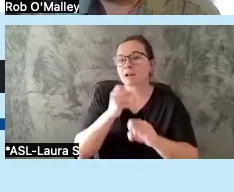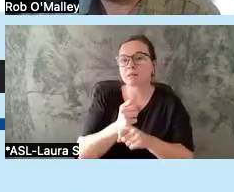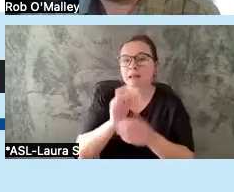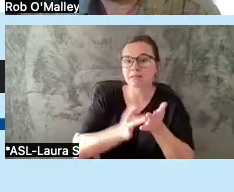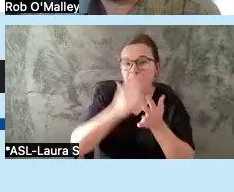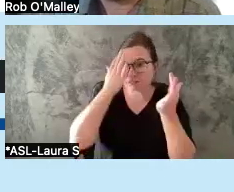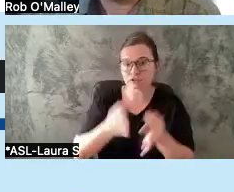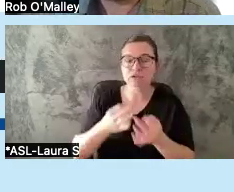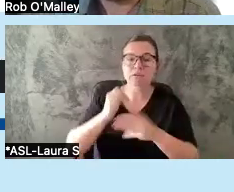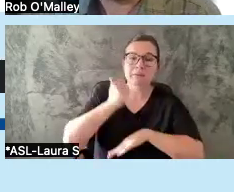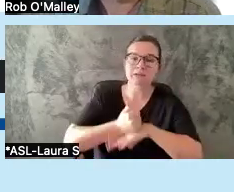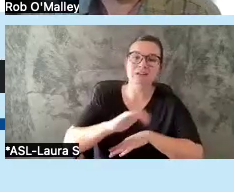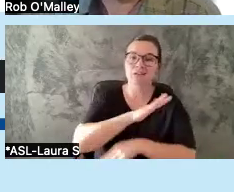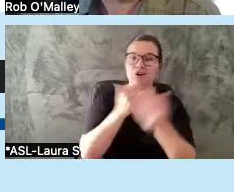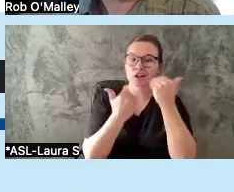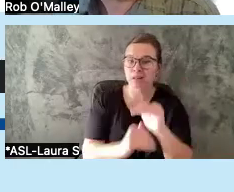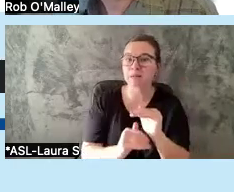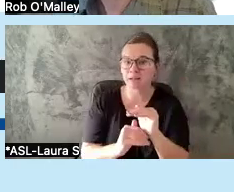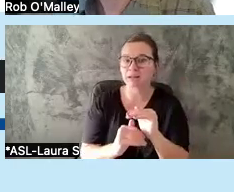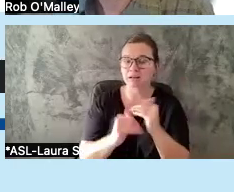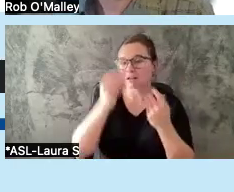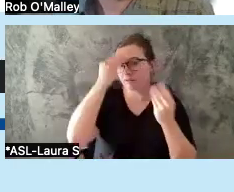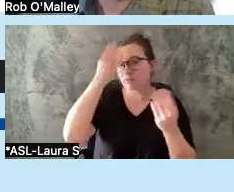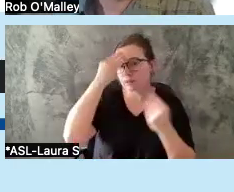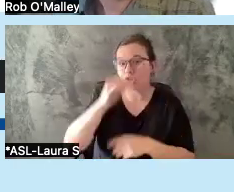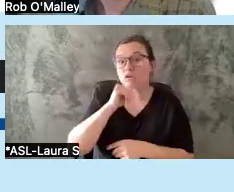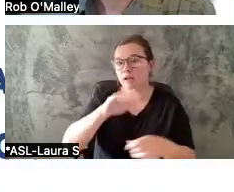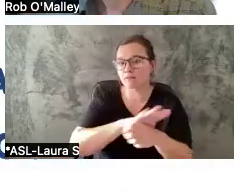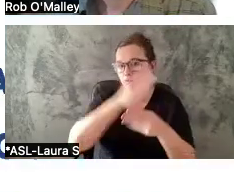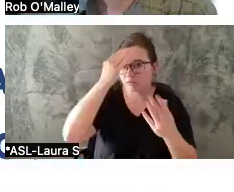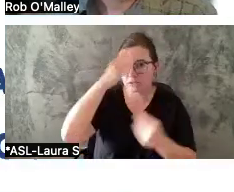based on very limited or incomplete information.